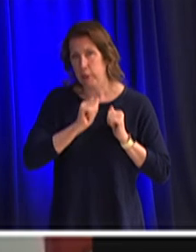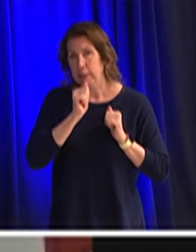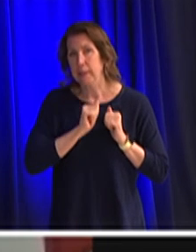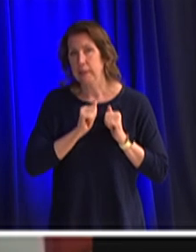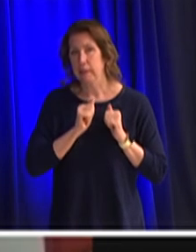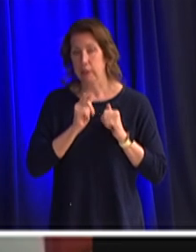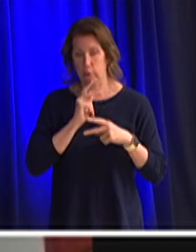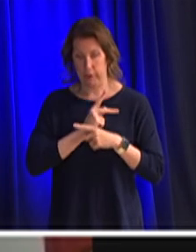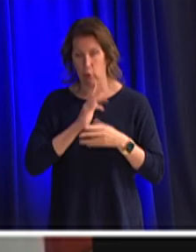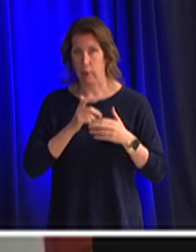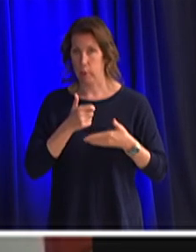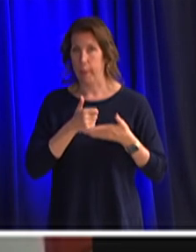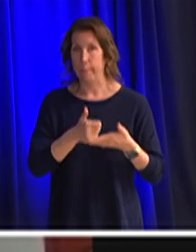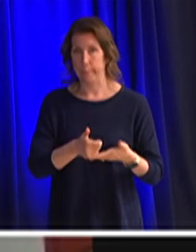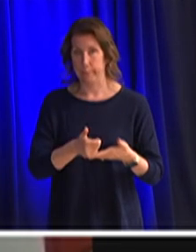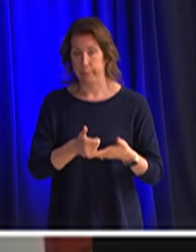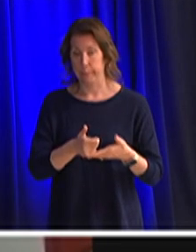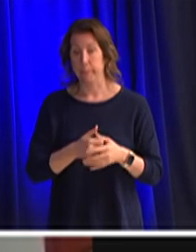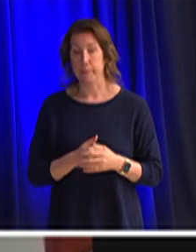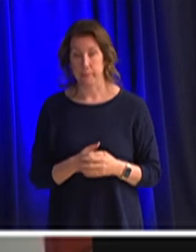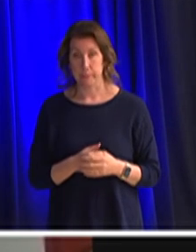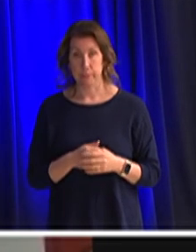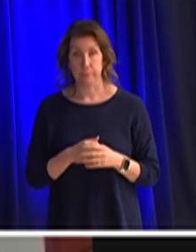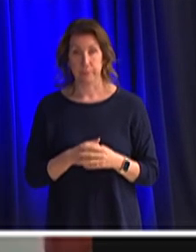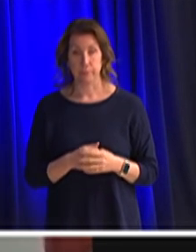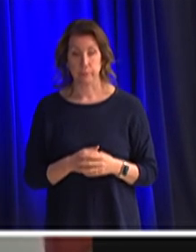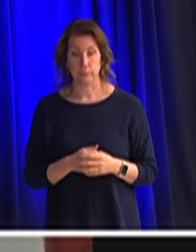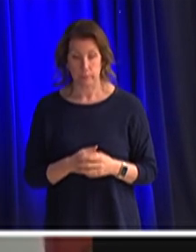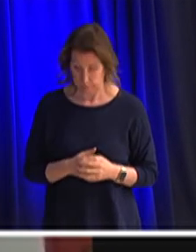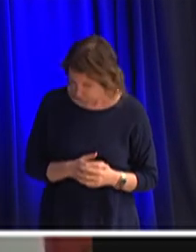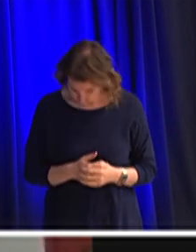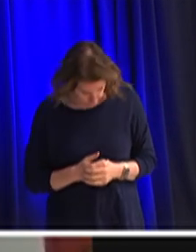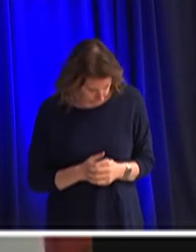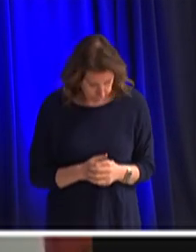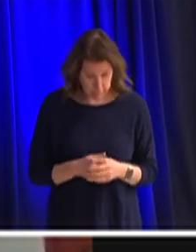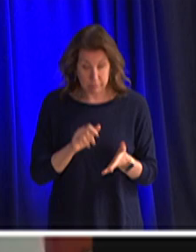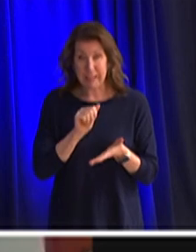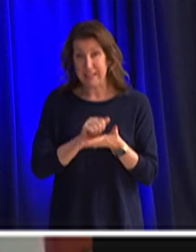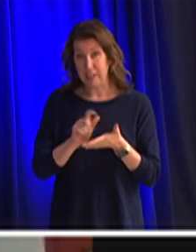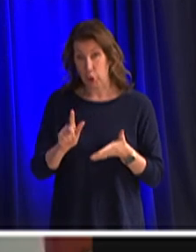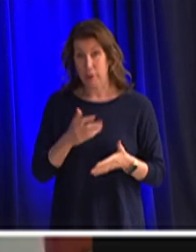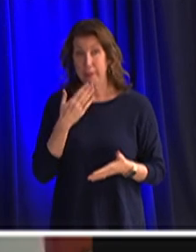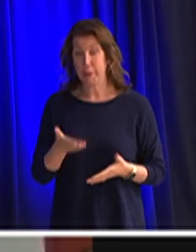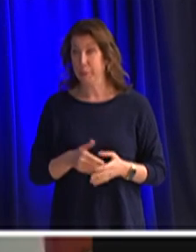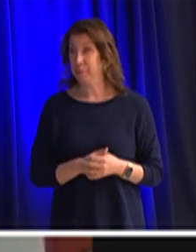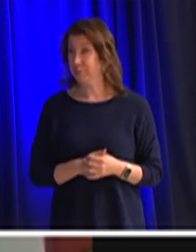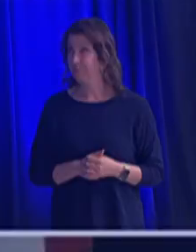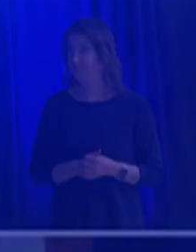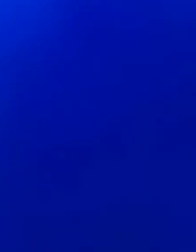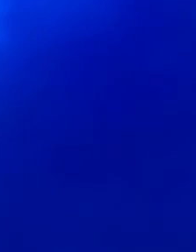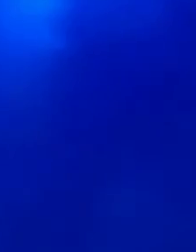help out in the interim. And Mr. Presiding Officer, that's my comments. Thank you.